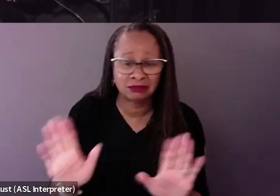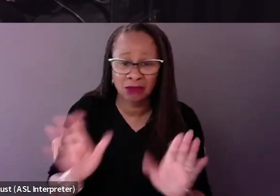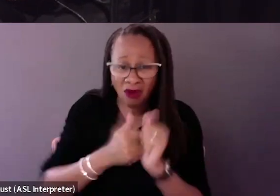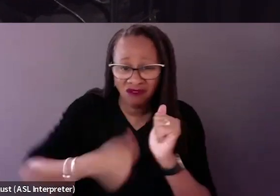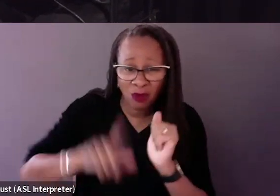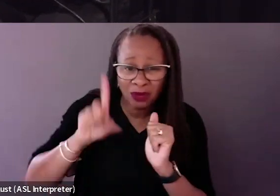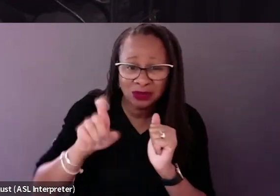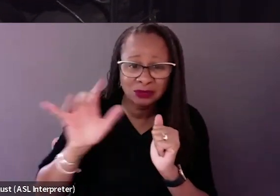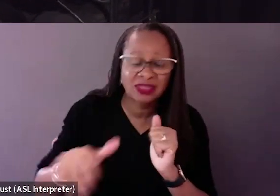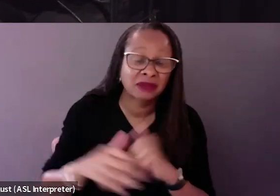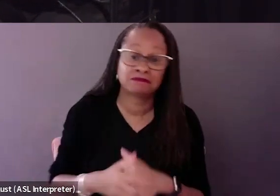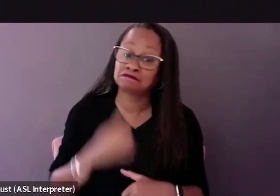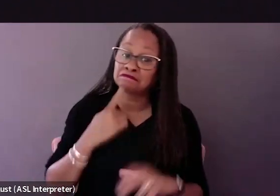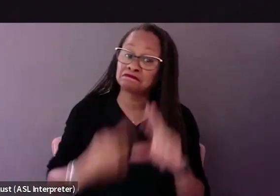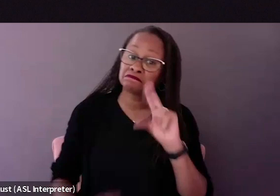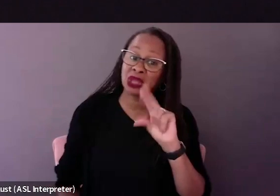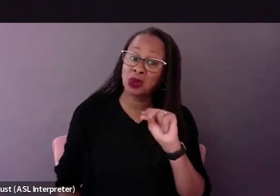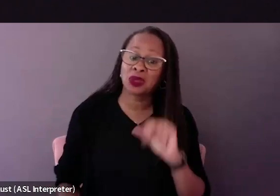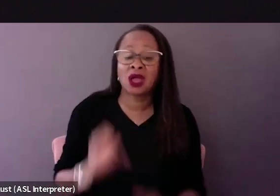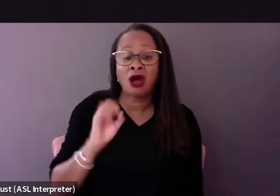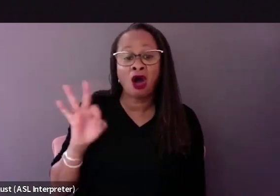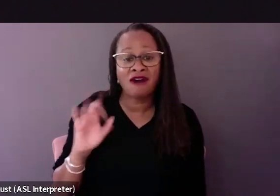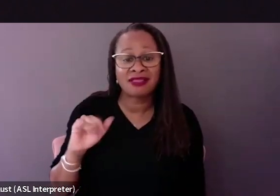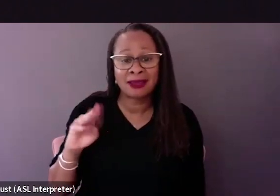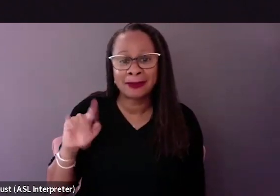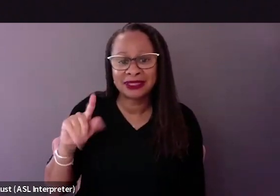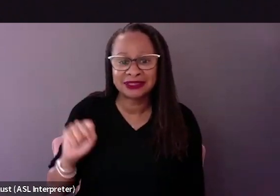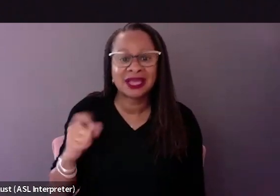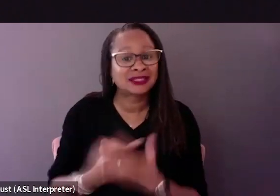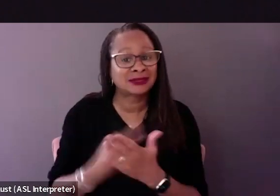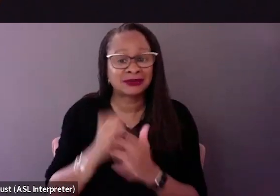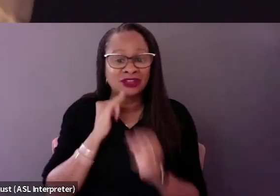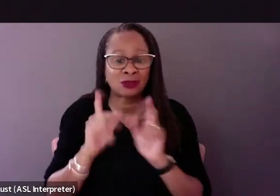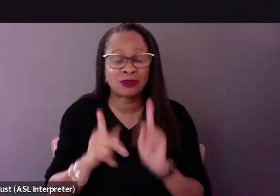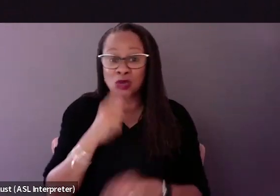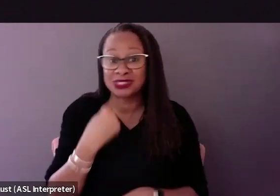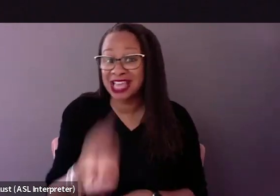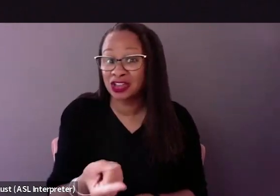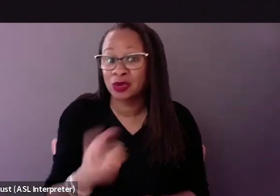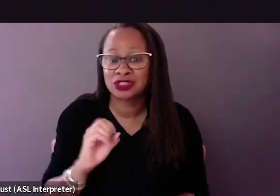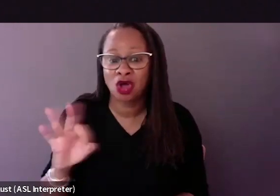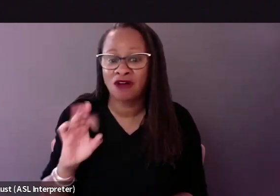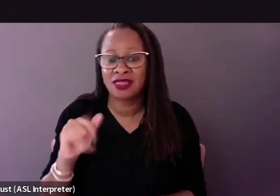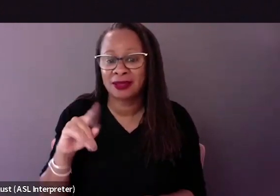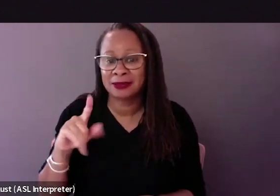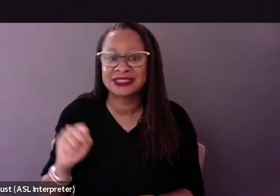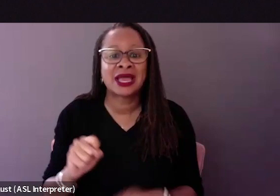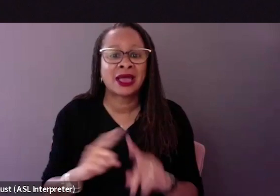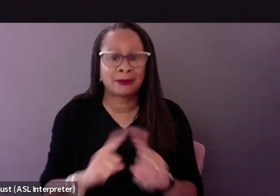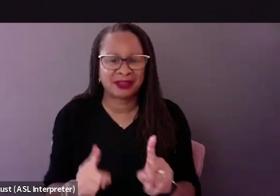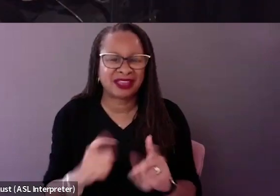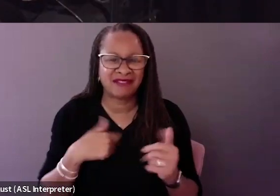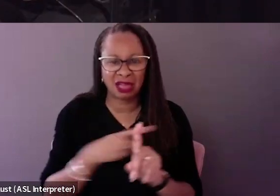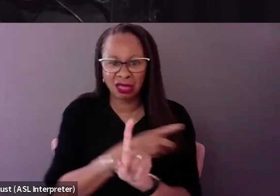often there is. When they say off limits, sometimes you interview people, they don't tell you it's off limits, but they have a sort of squirrely way of not answering the